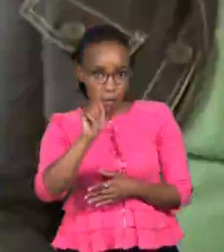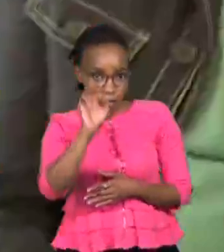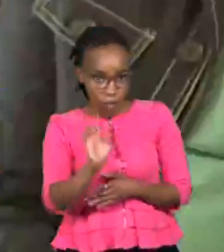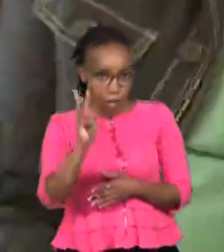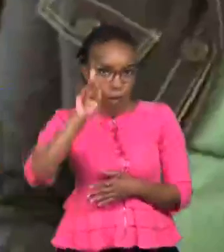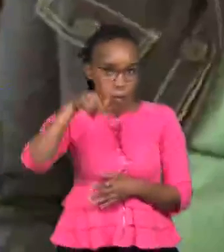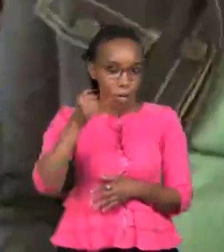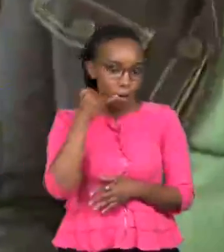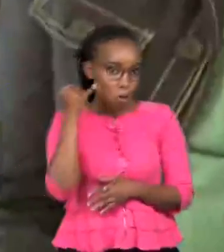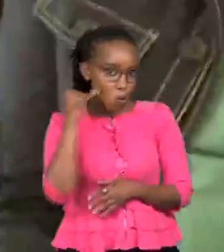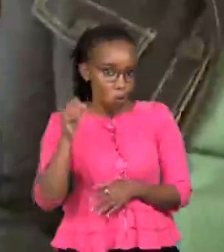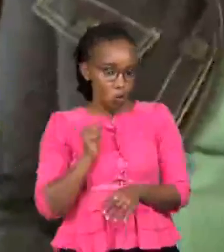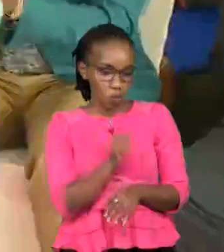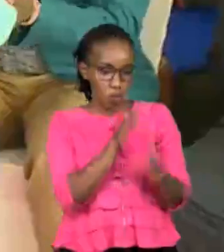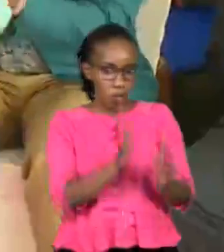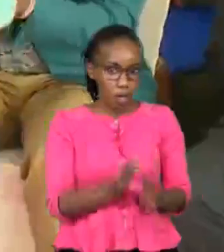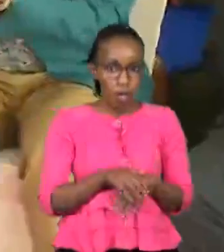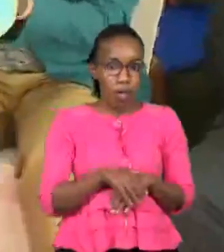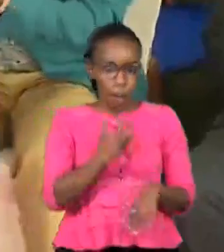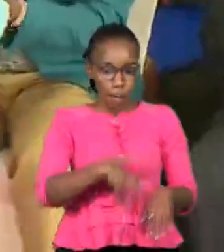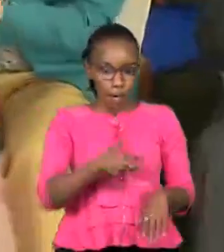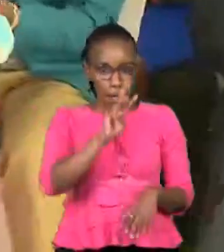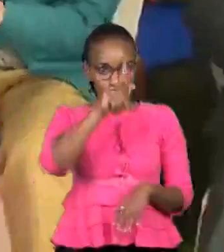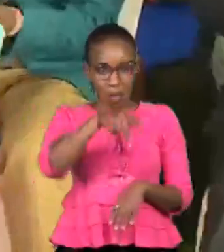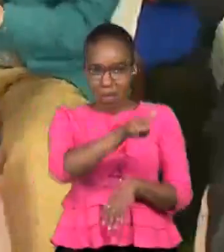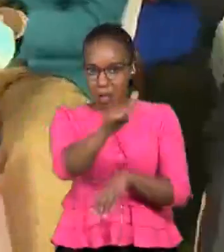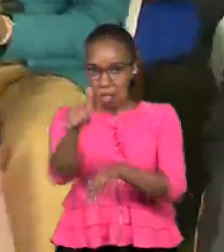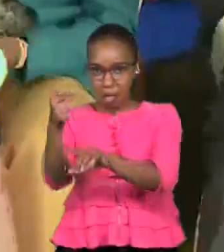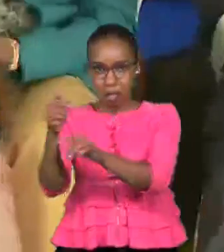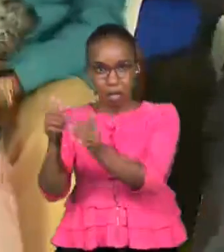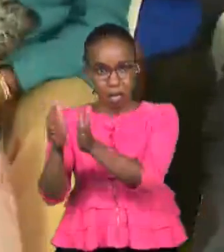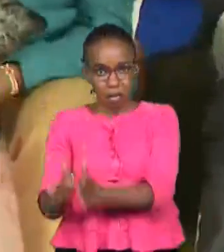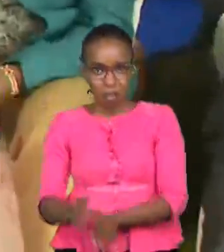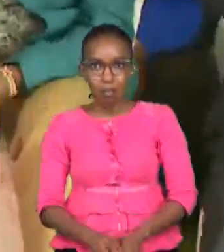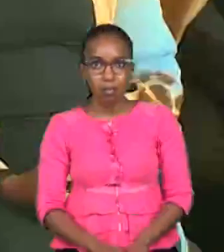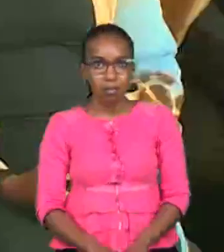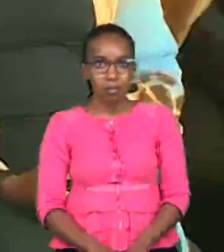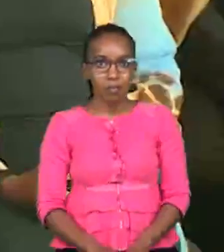Nakuru Senator Susan Kihika, Malindi MP Aisha Jumwa, among others.